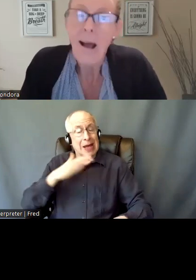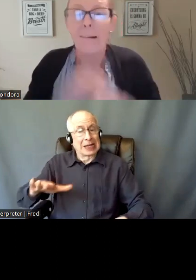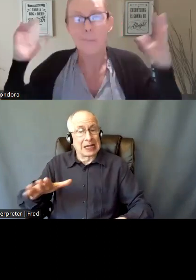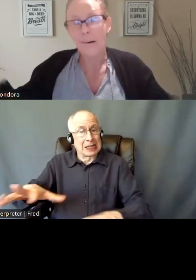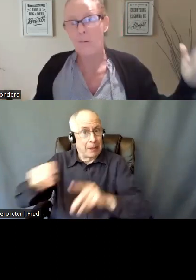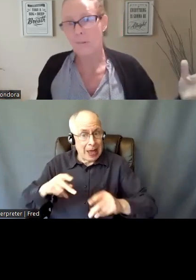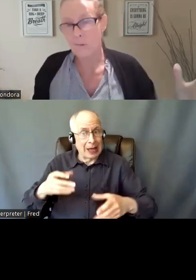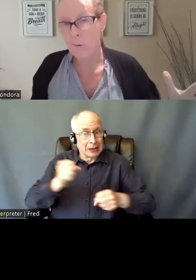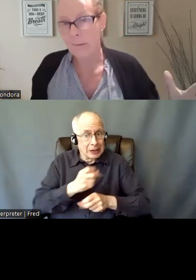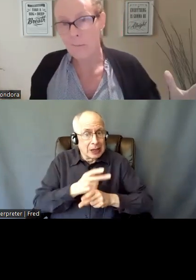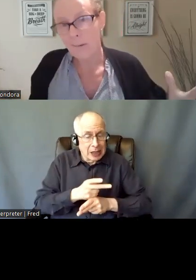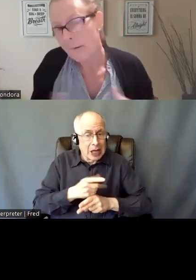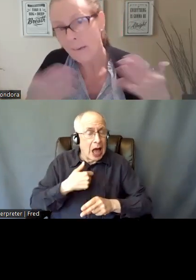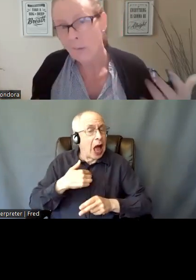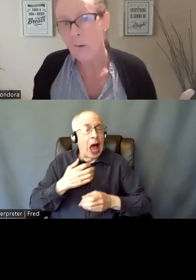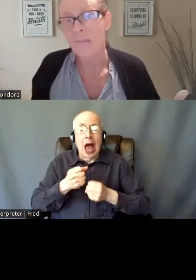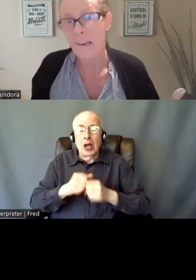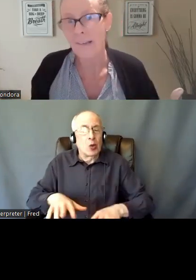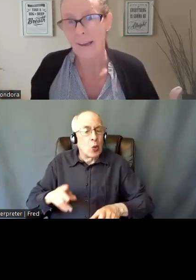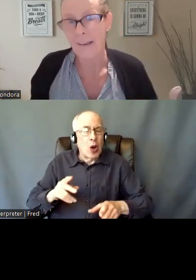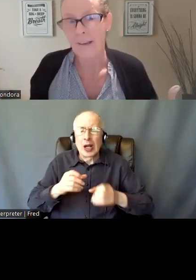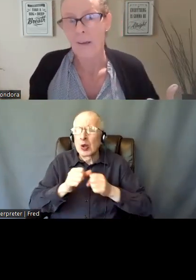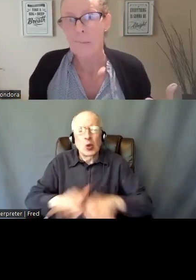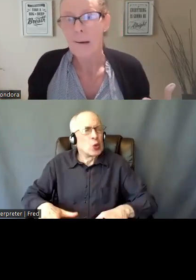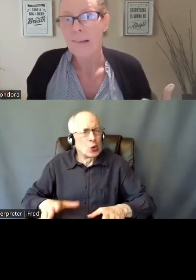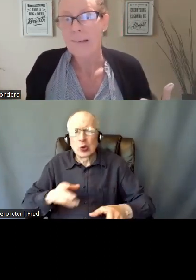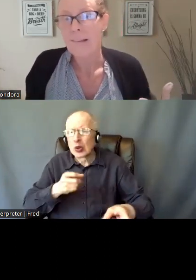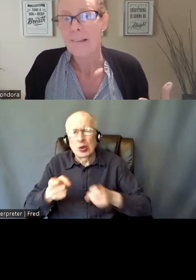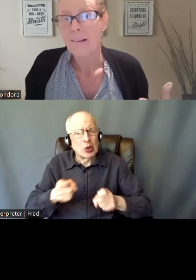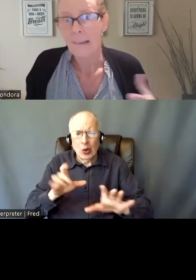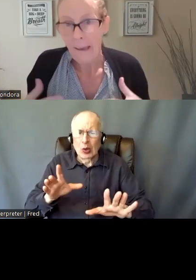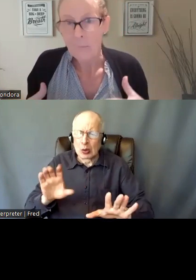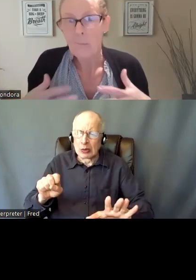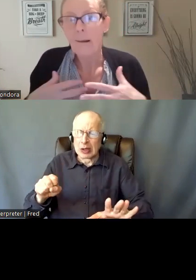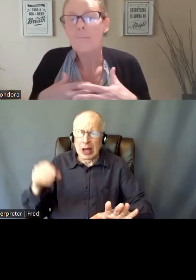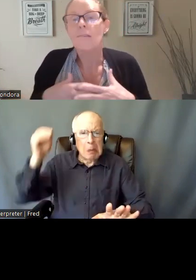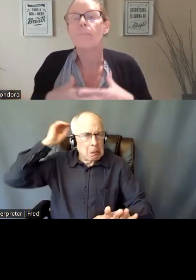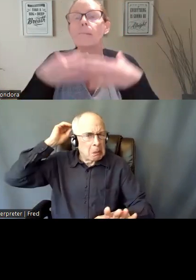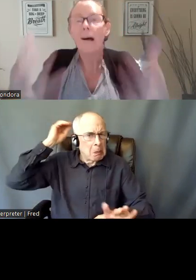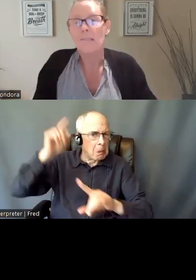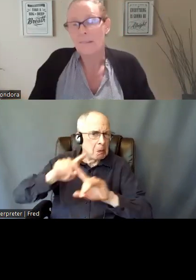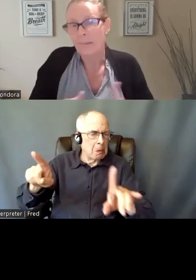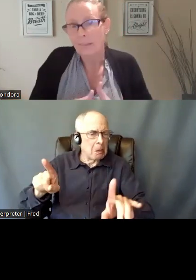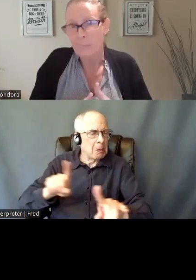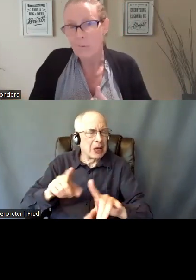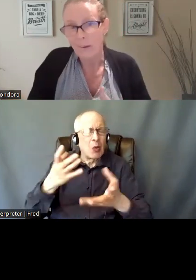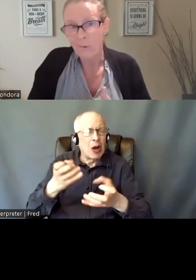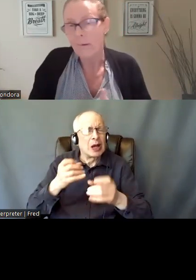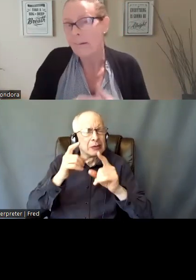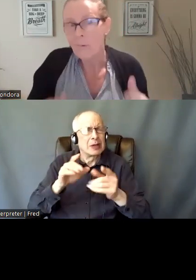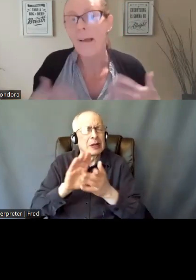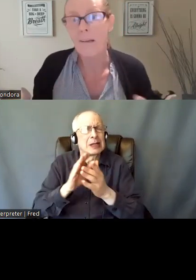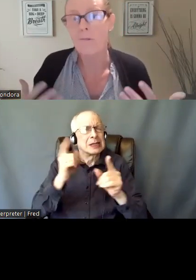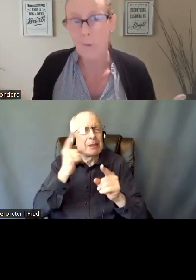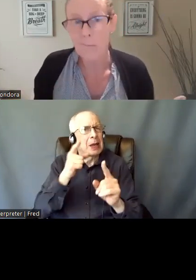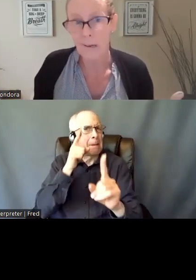know, I don't want to lose control anymore. You could hear Roma saying that, but again, we want it to be something positive that they're moving toward.